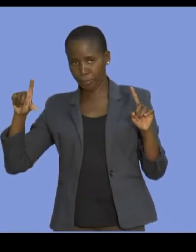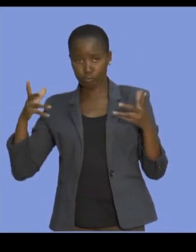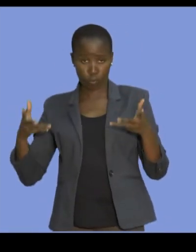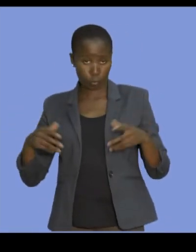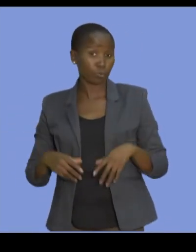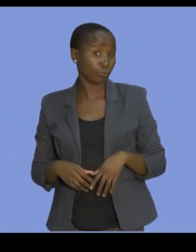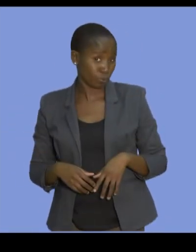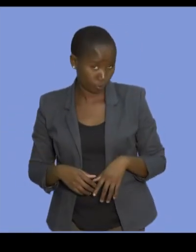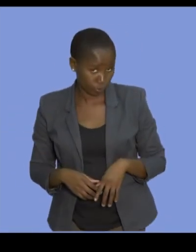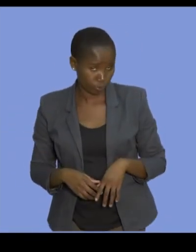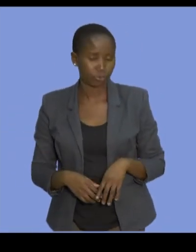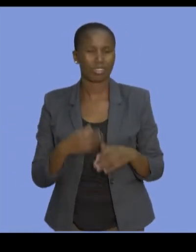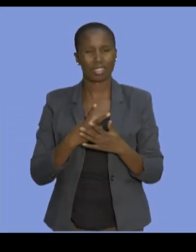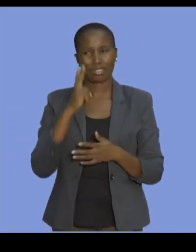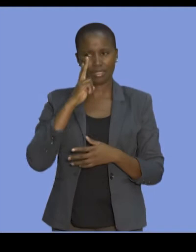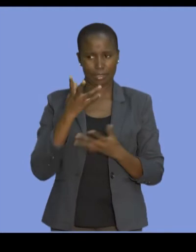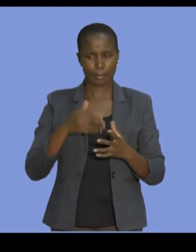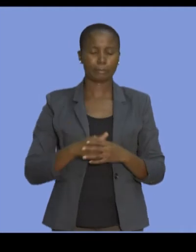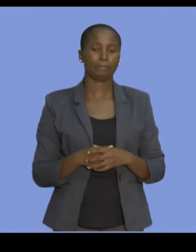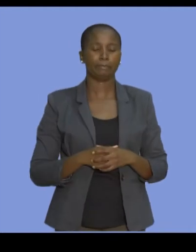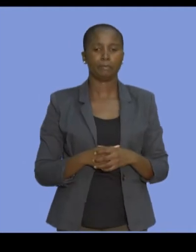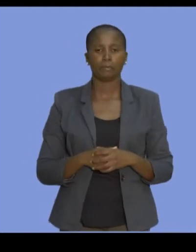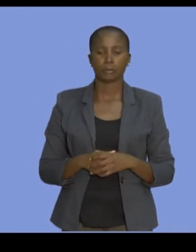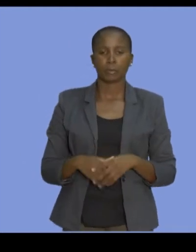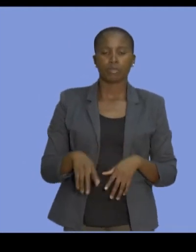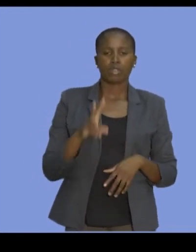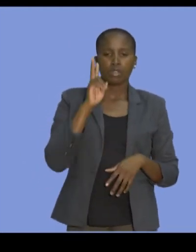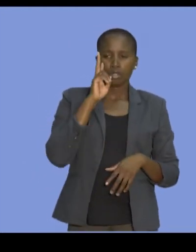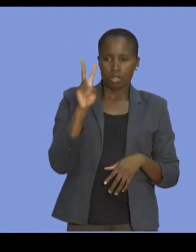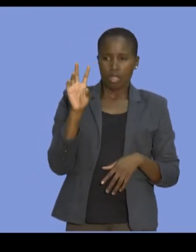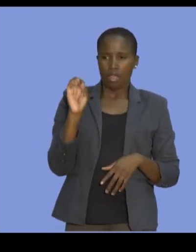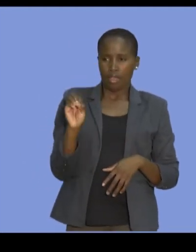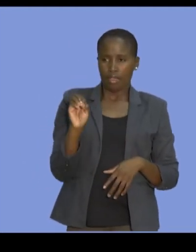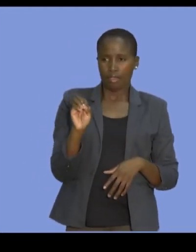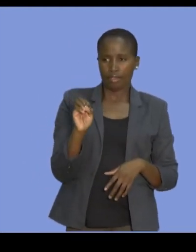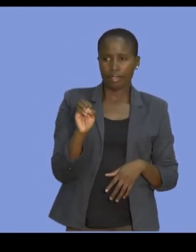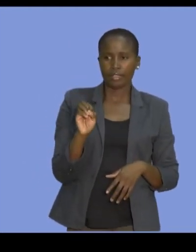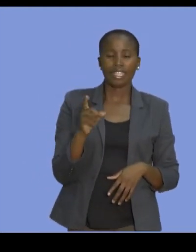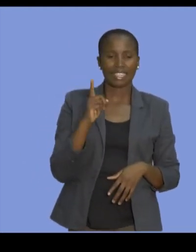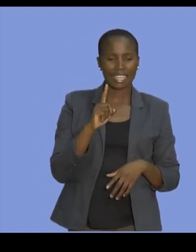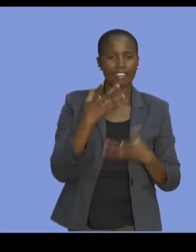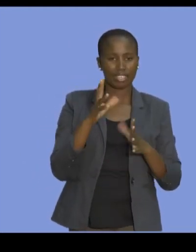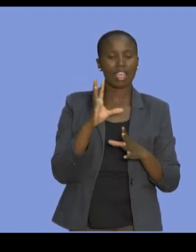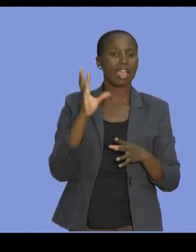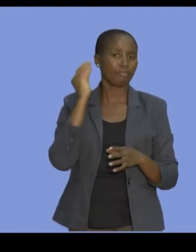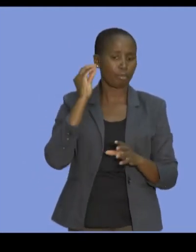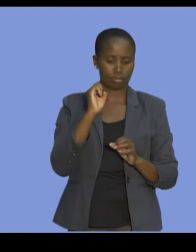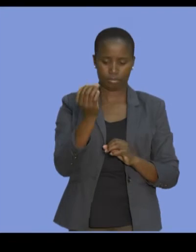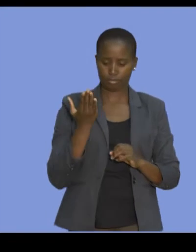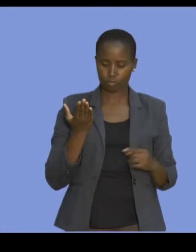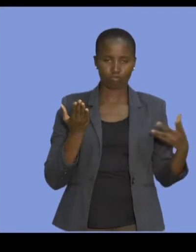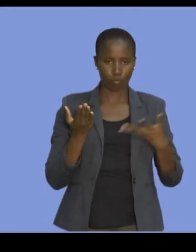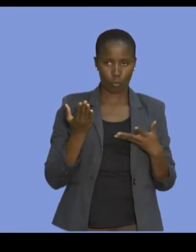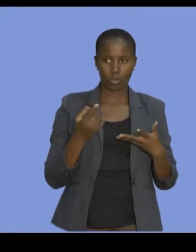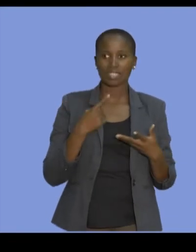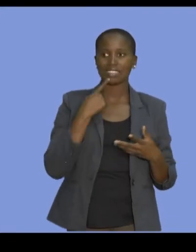So let's look at this. The 12, this is ordered data, age of 12